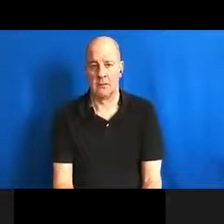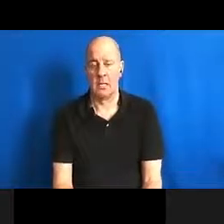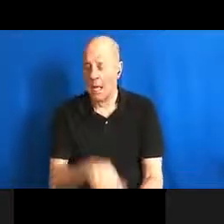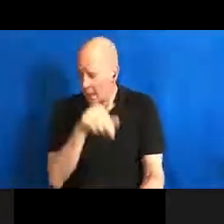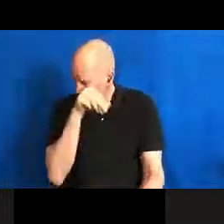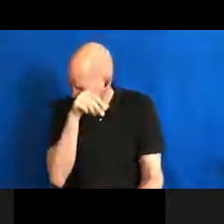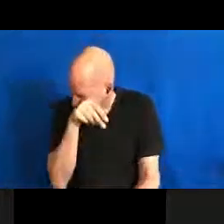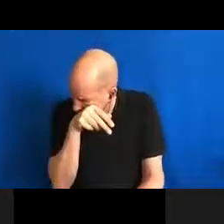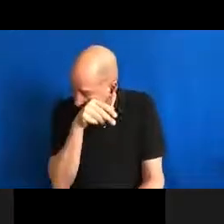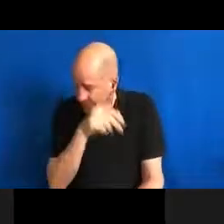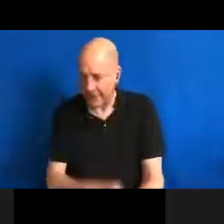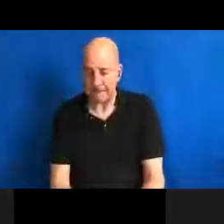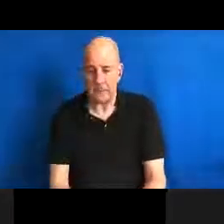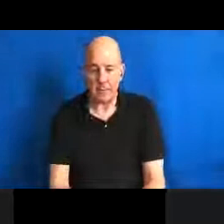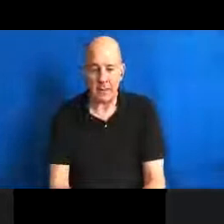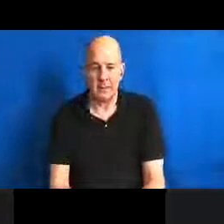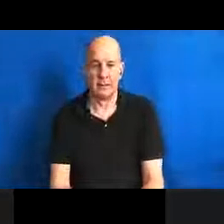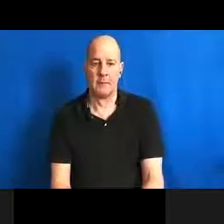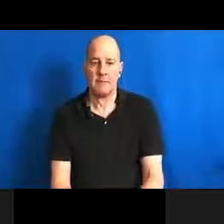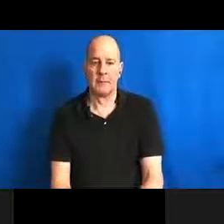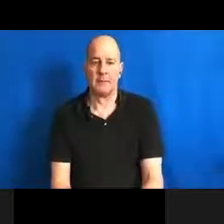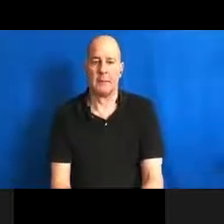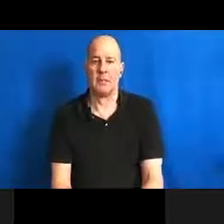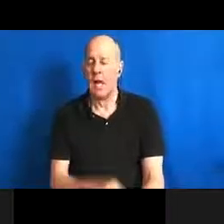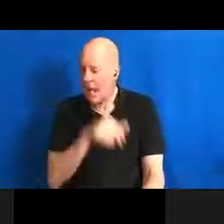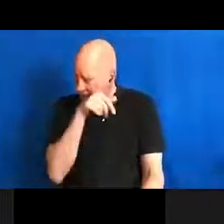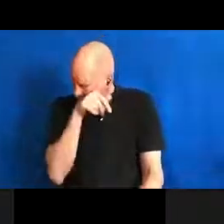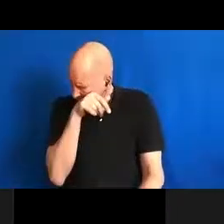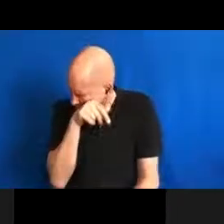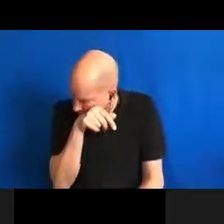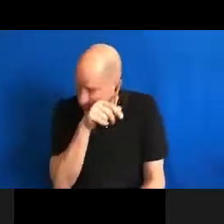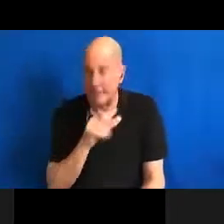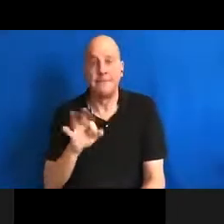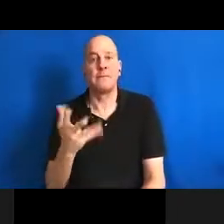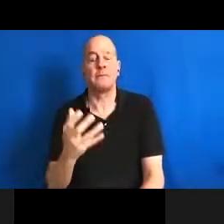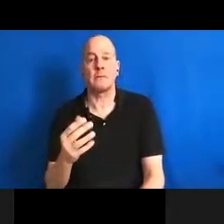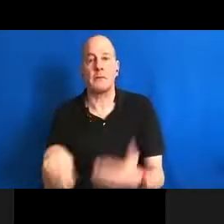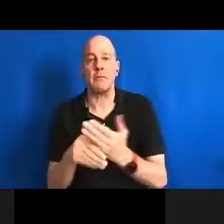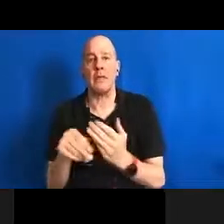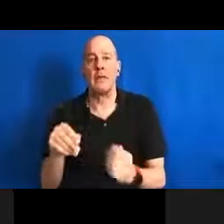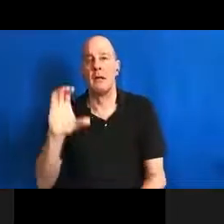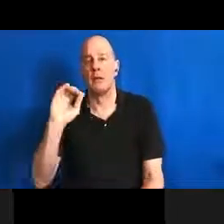Want to keep in mind if you're wanting to have a corporate tax status. Slide.